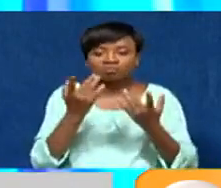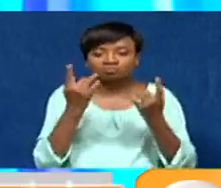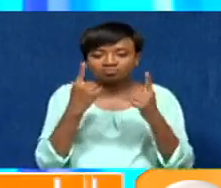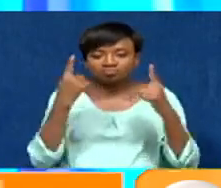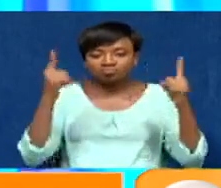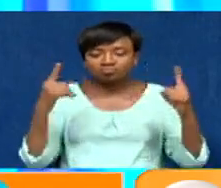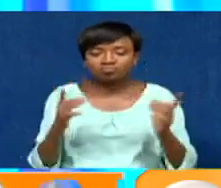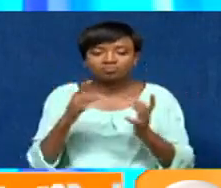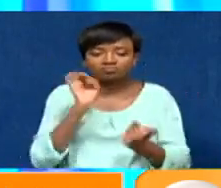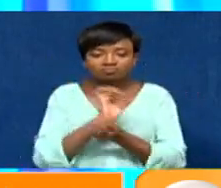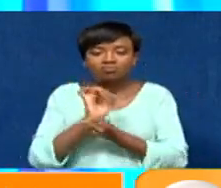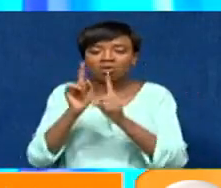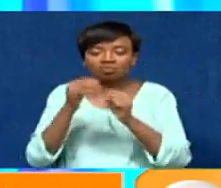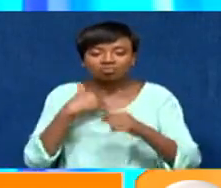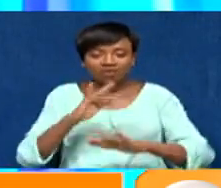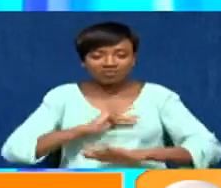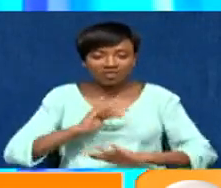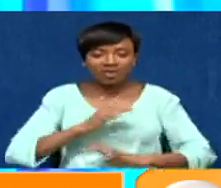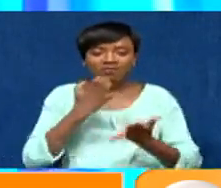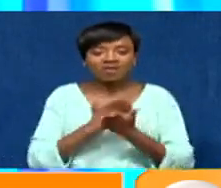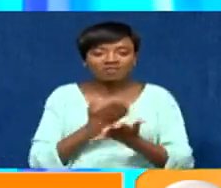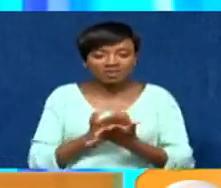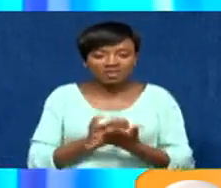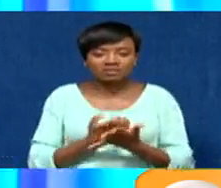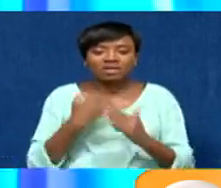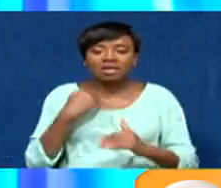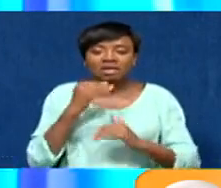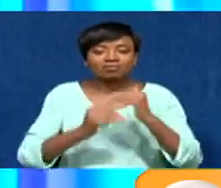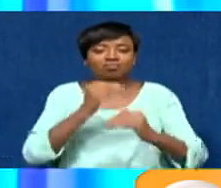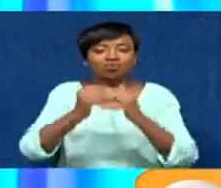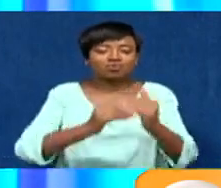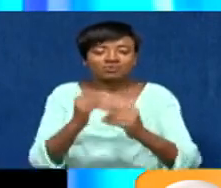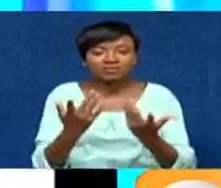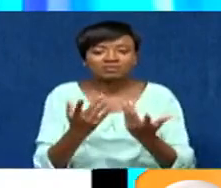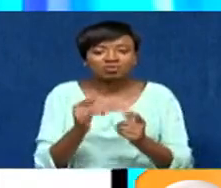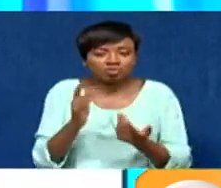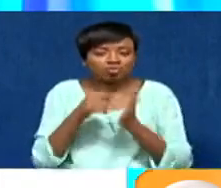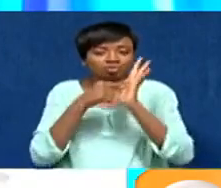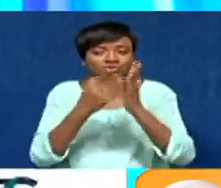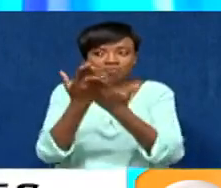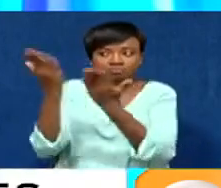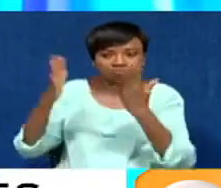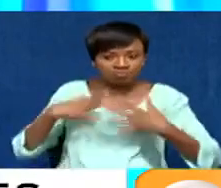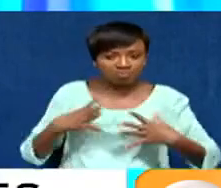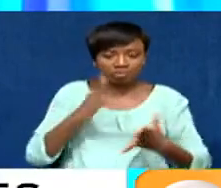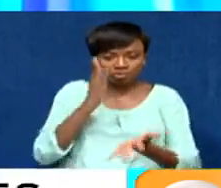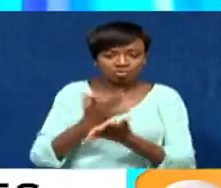with ample evidence and an expedited trial process to show our nation